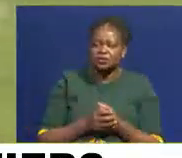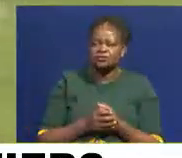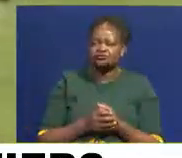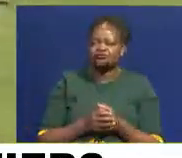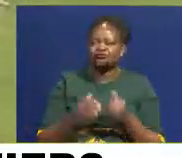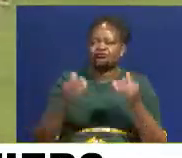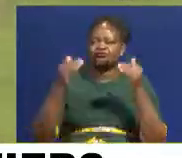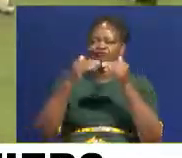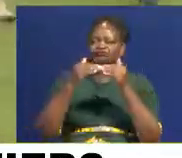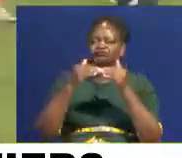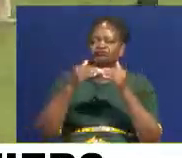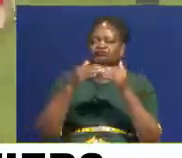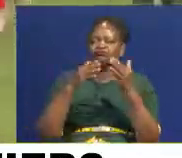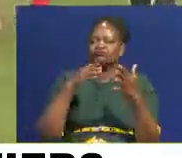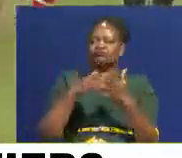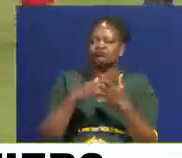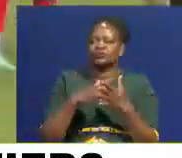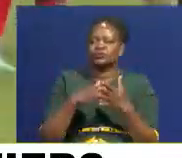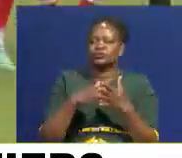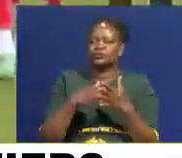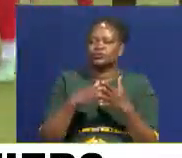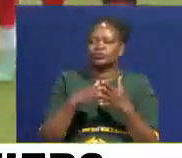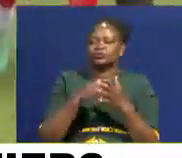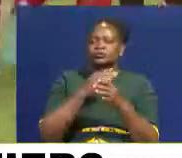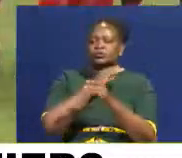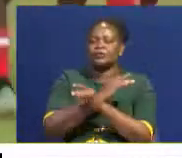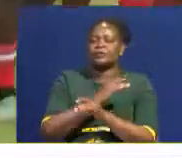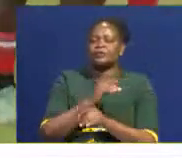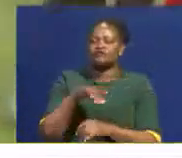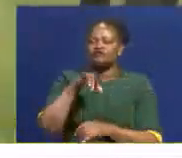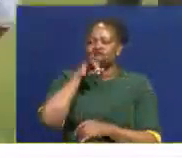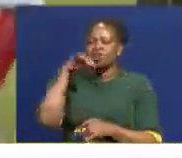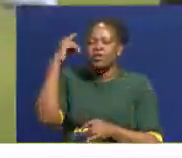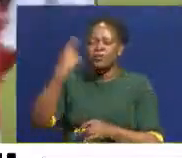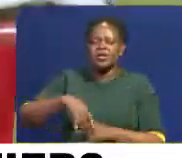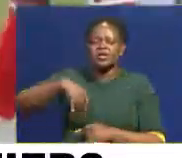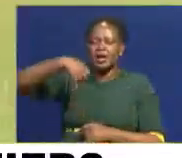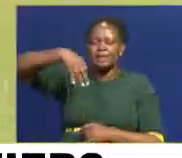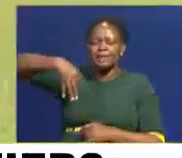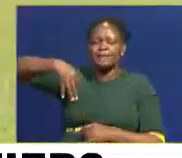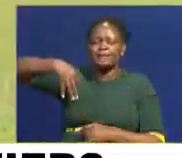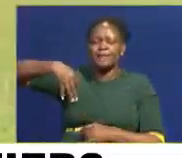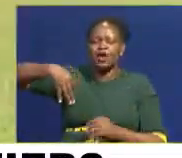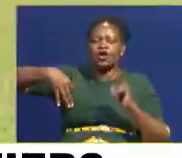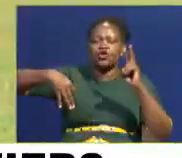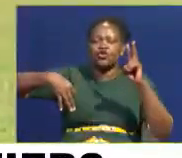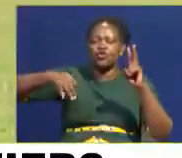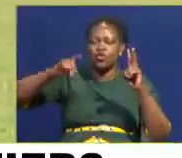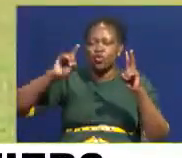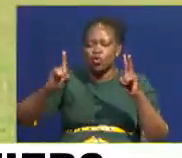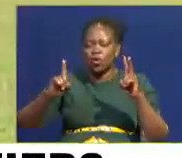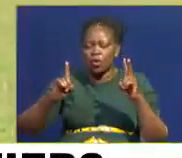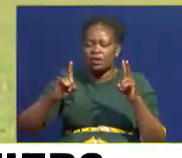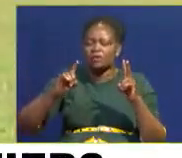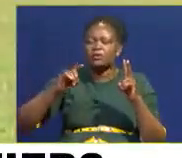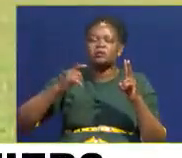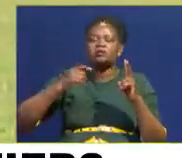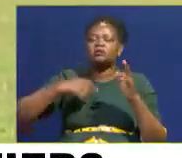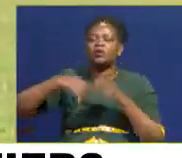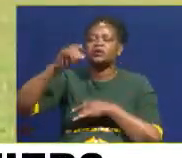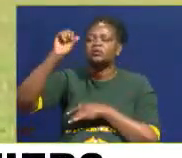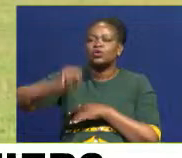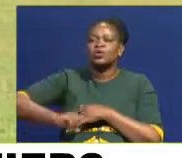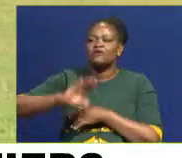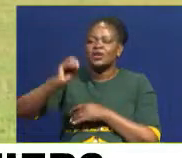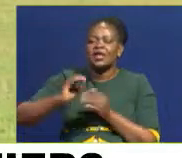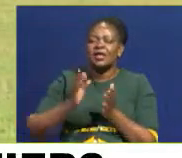against Zimbabwe in Uganda in their first match before they beat Namibia 2-1 away in South Africa. On the other hand, Cameroon